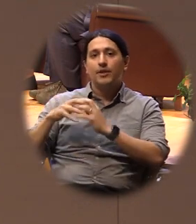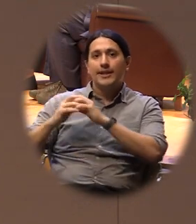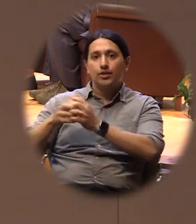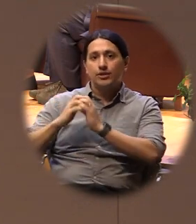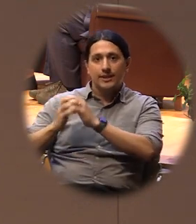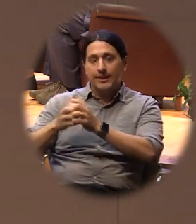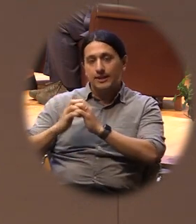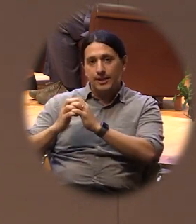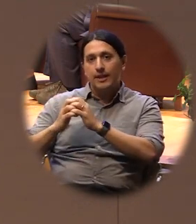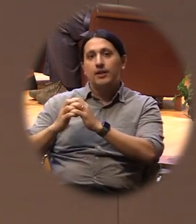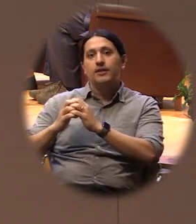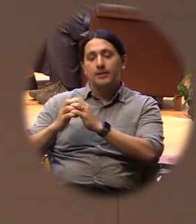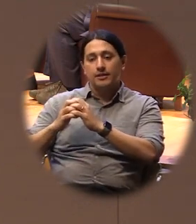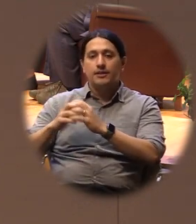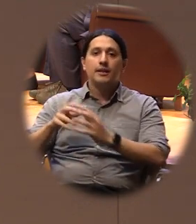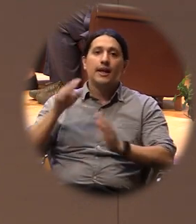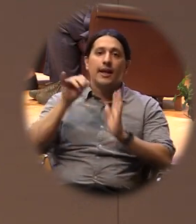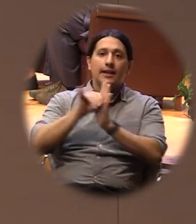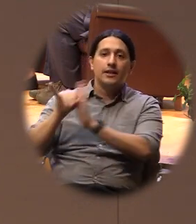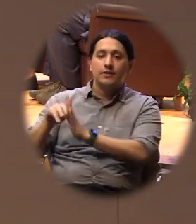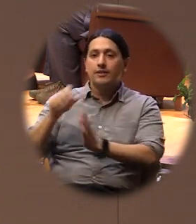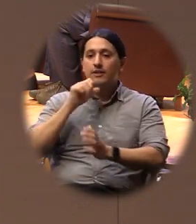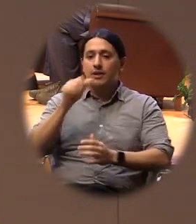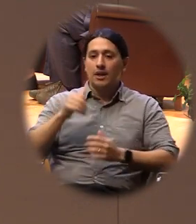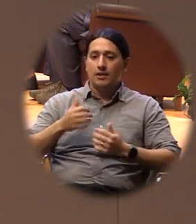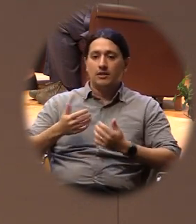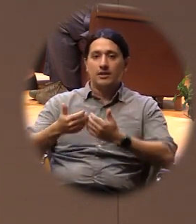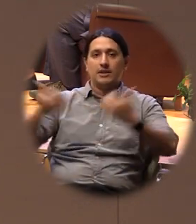just things that exist in separate spheres, but